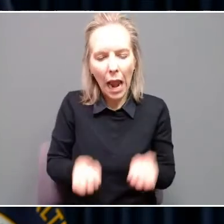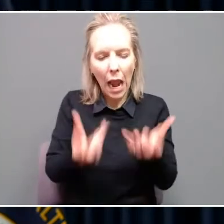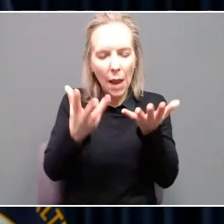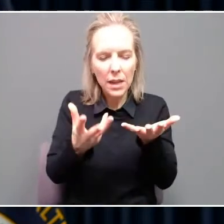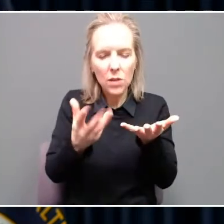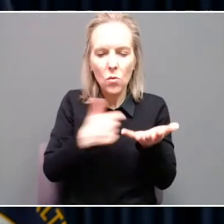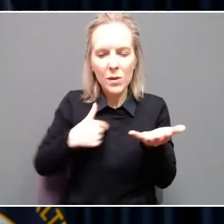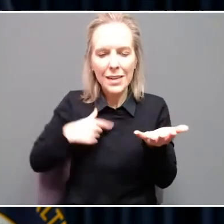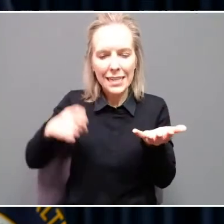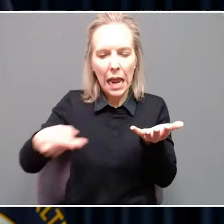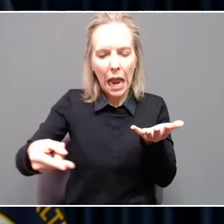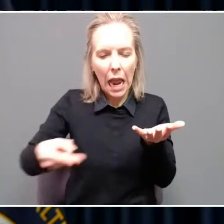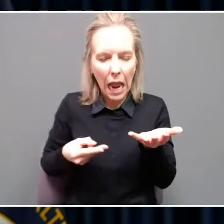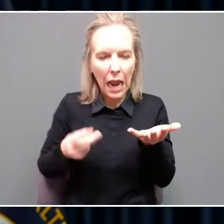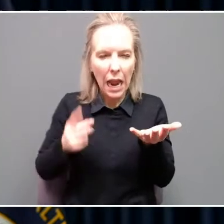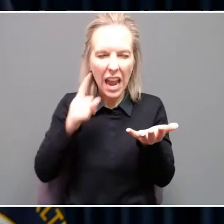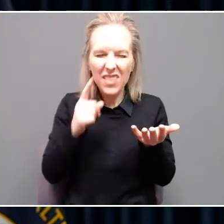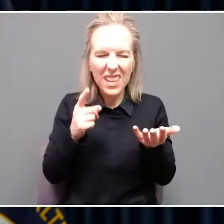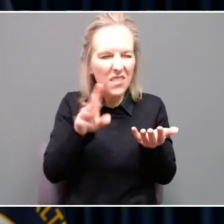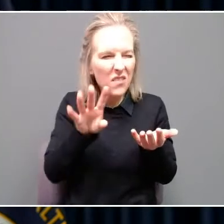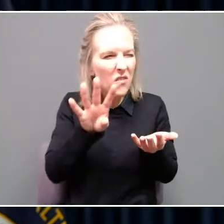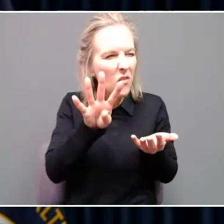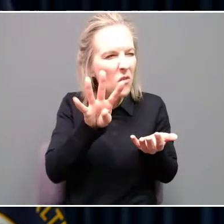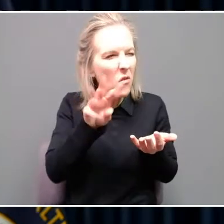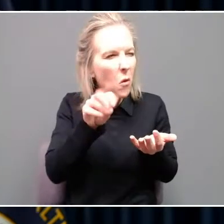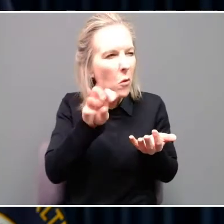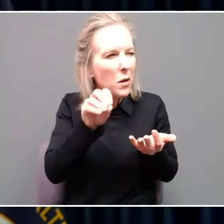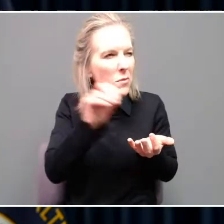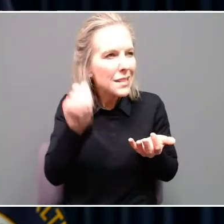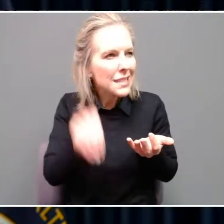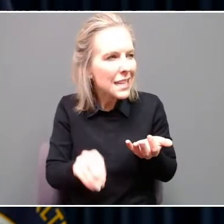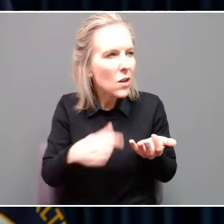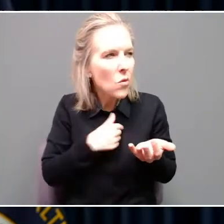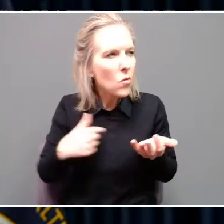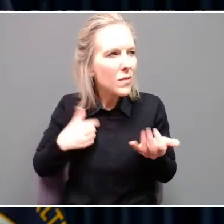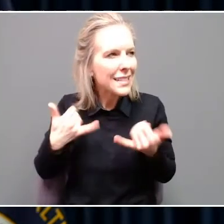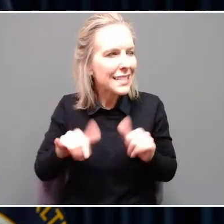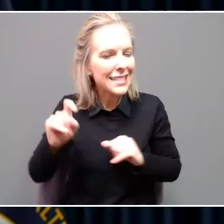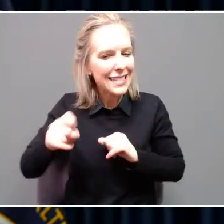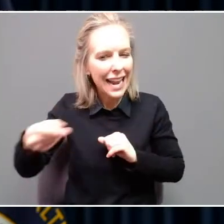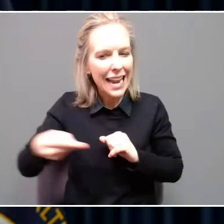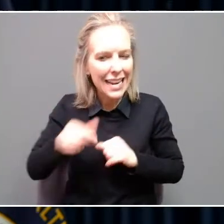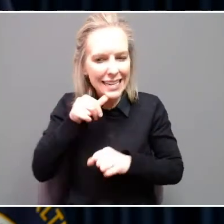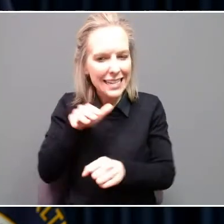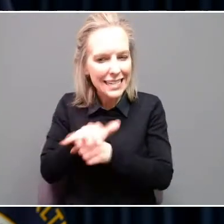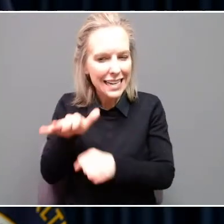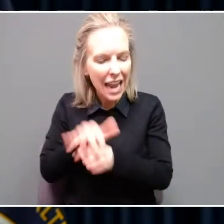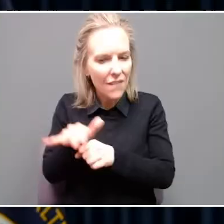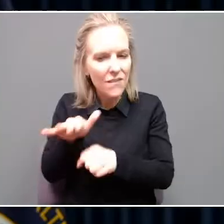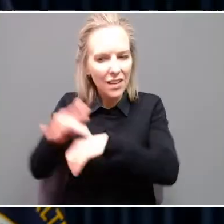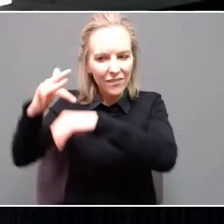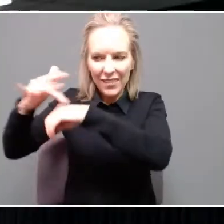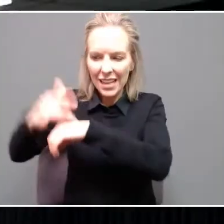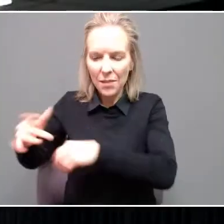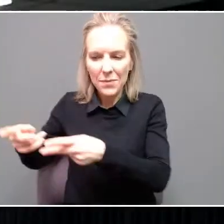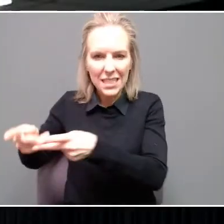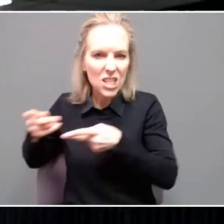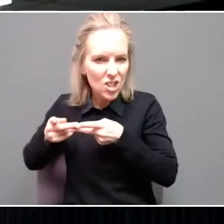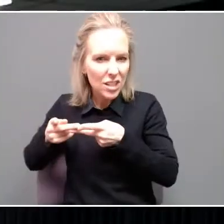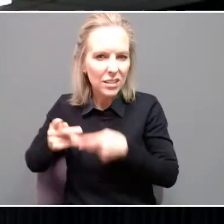approached carry 40+%. That's just the vacancy rate in those positions. Anna